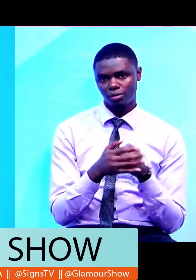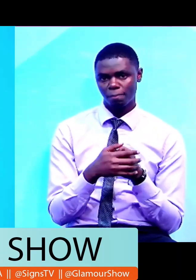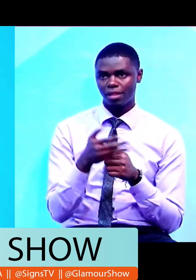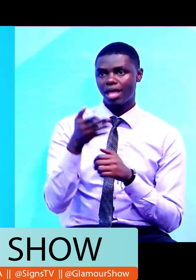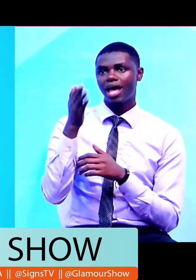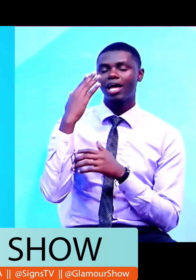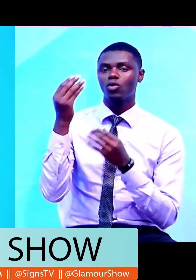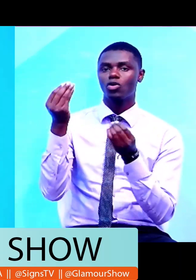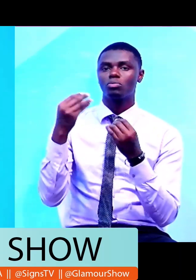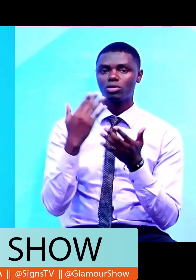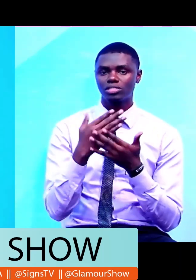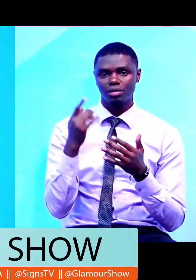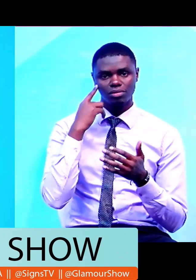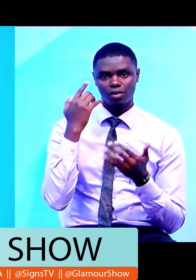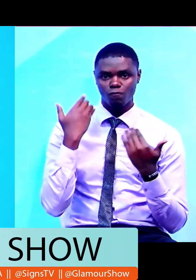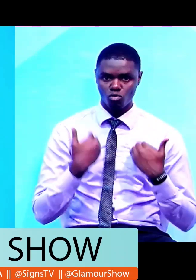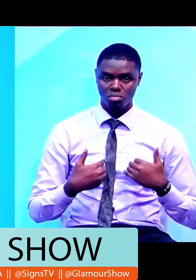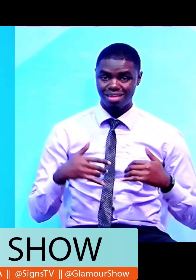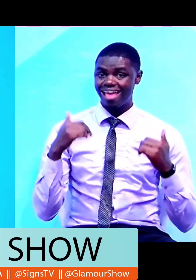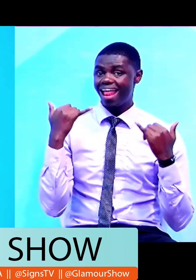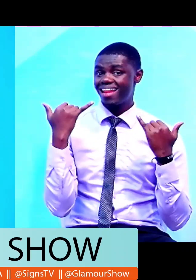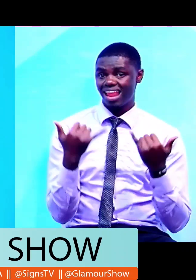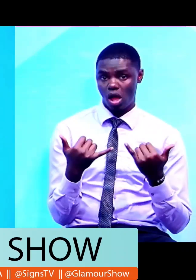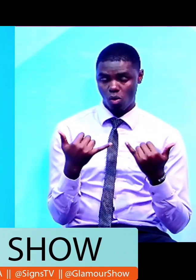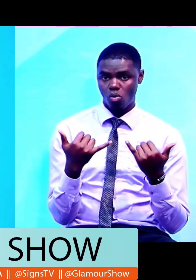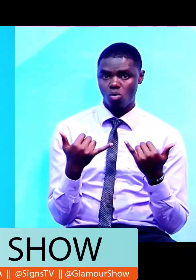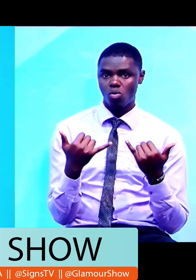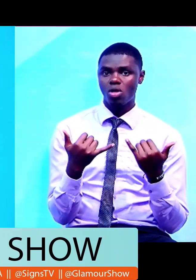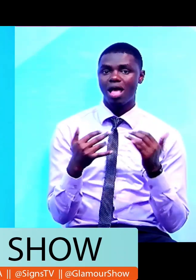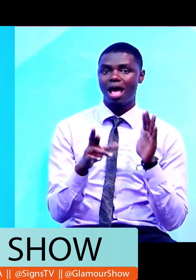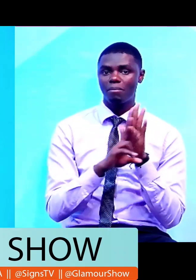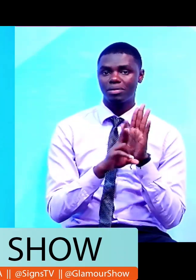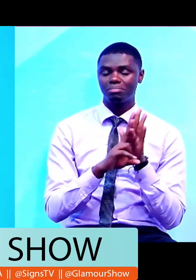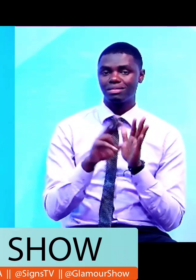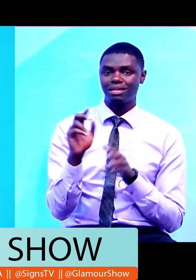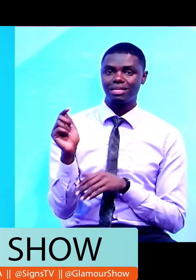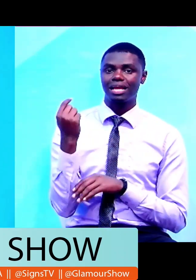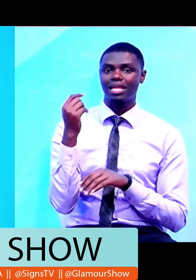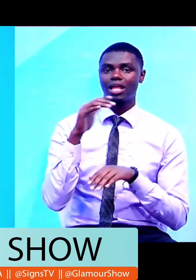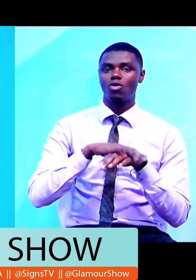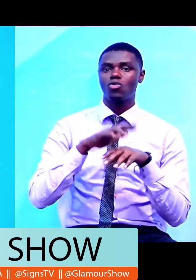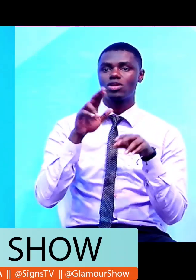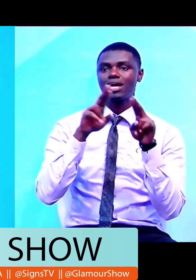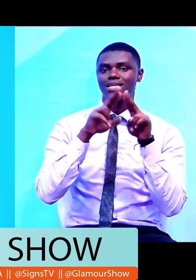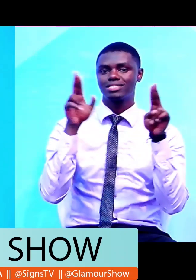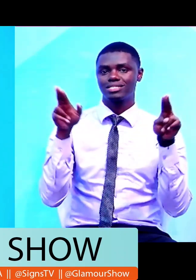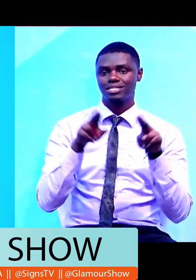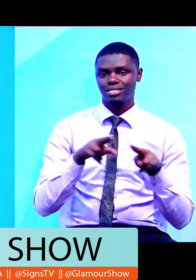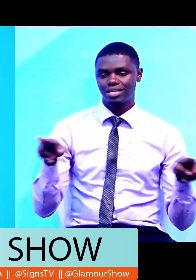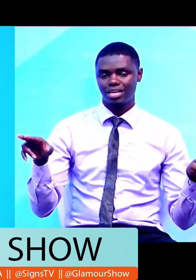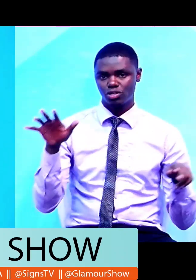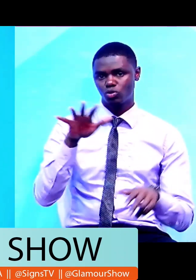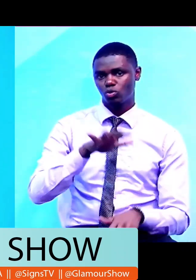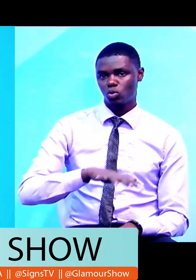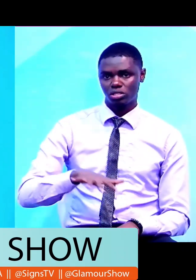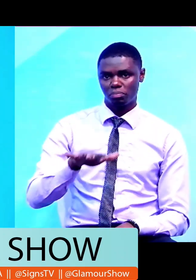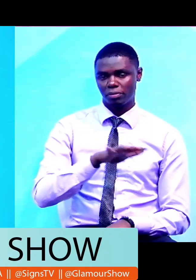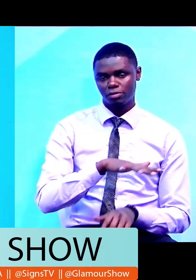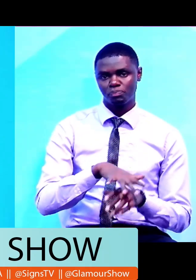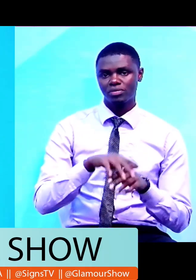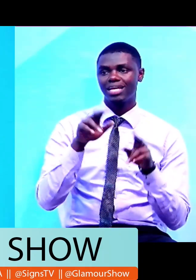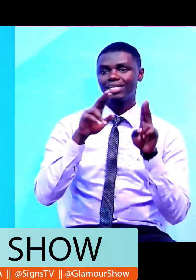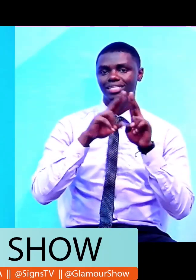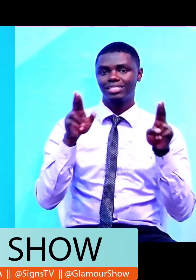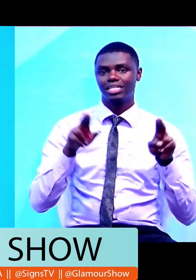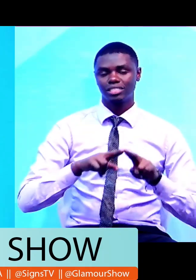brought something for me that now I'm representing Kenya on an international space. It's an